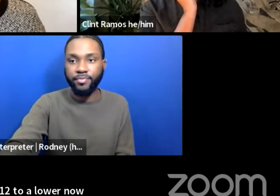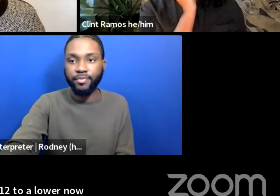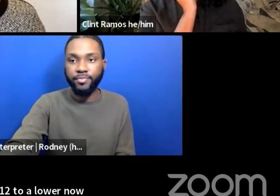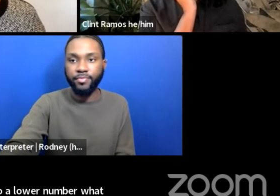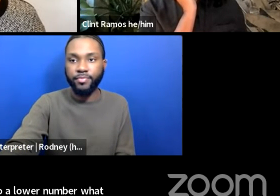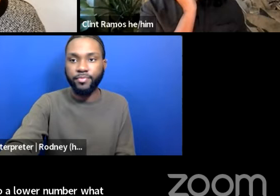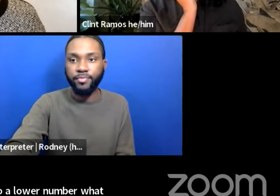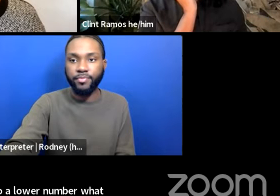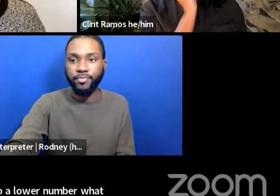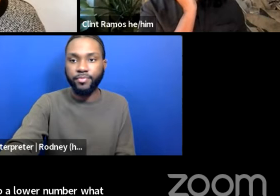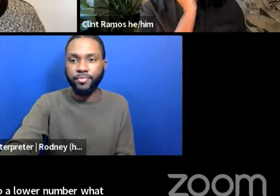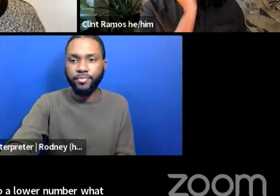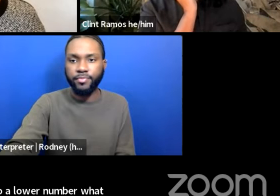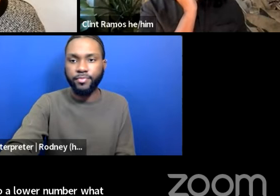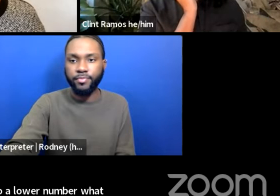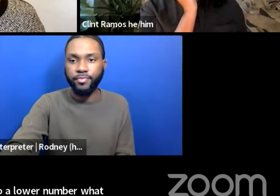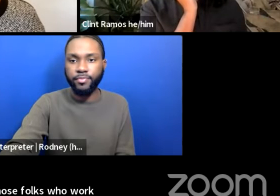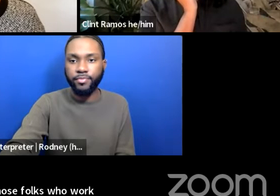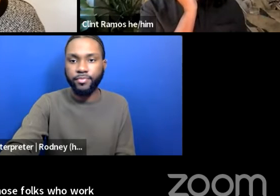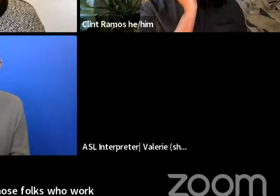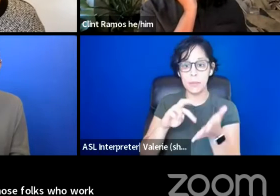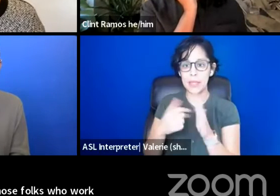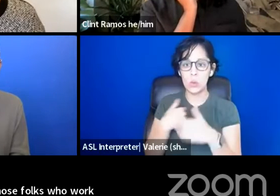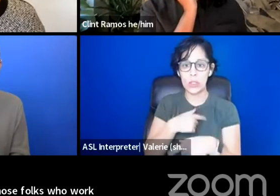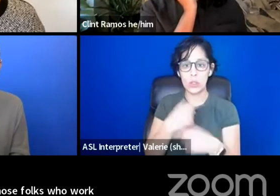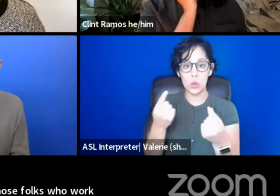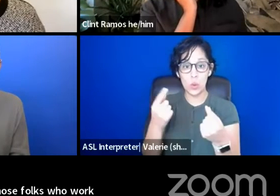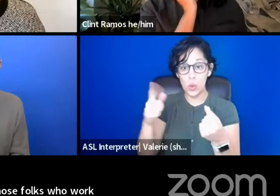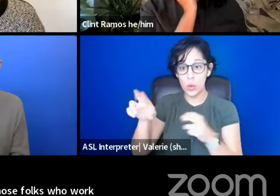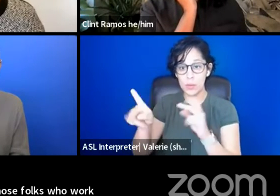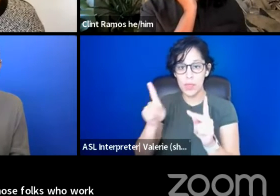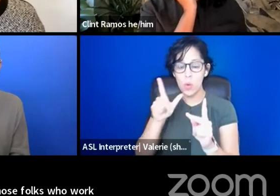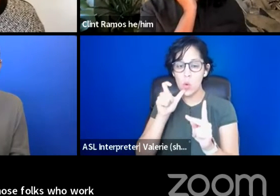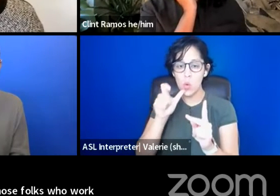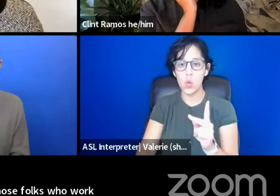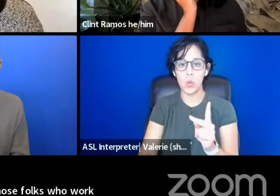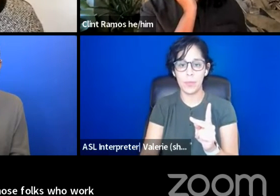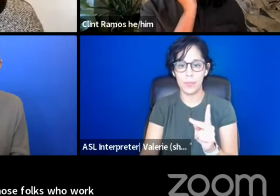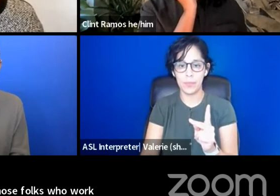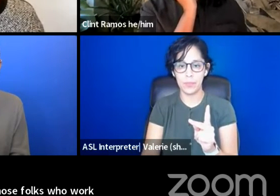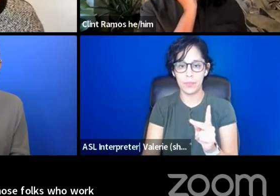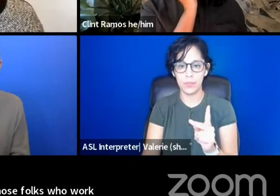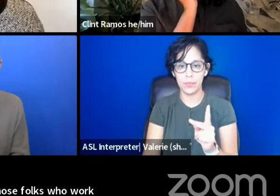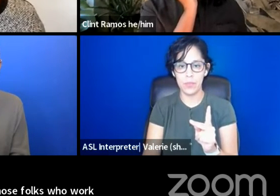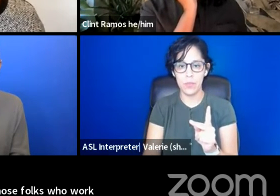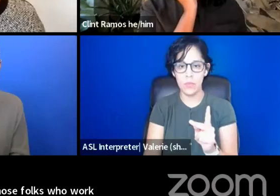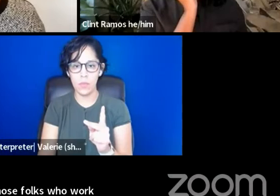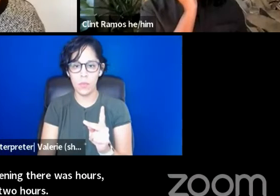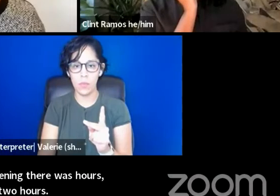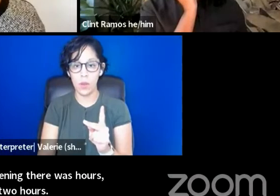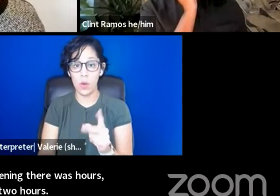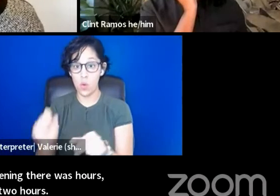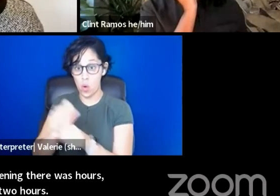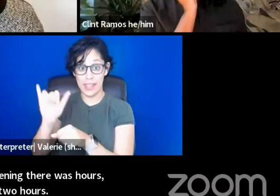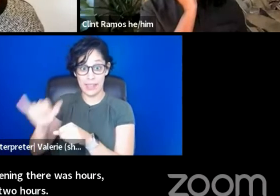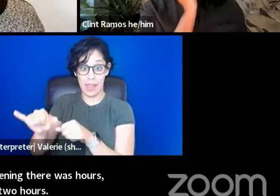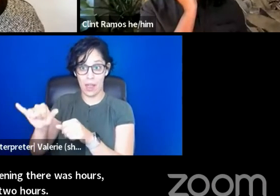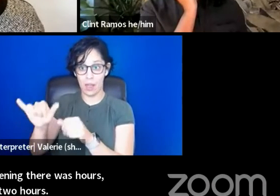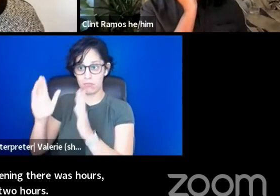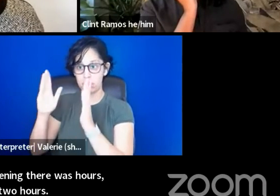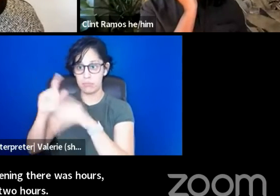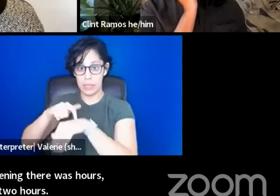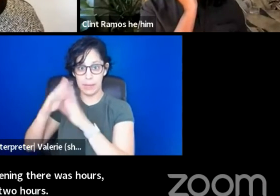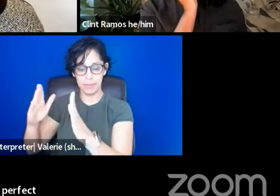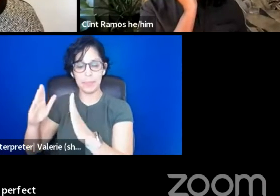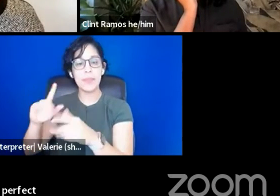those folks who work those 18-hour days and we're lessening those hours, hopefully by at least two hours. That's our start. In